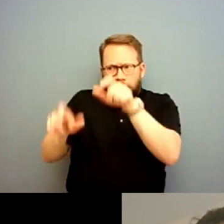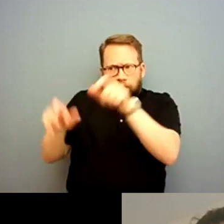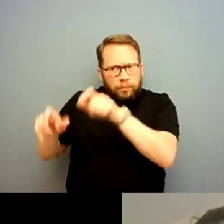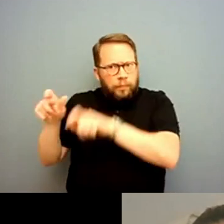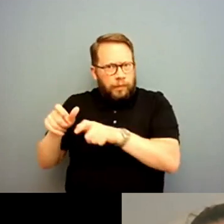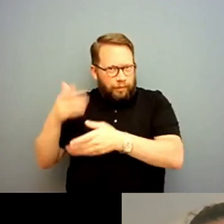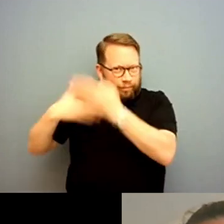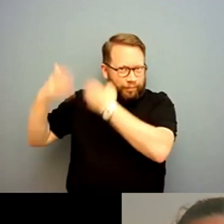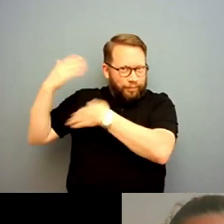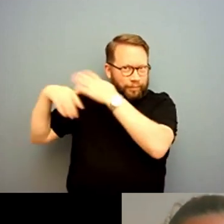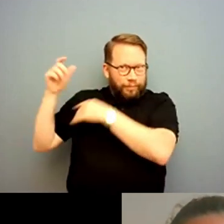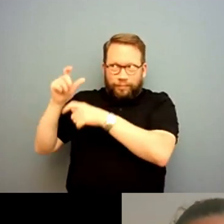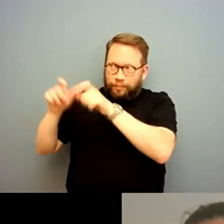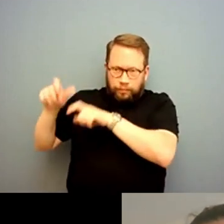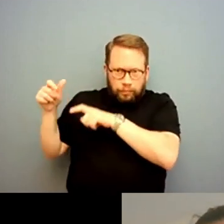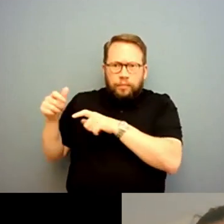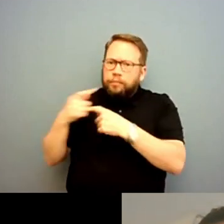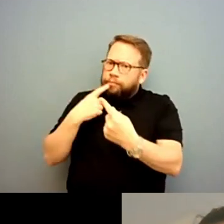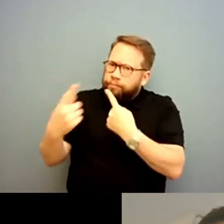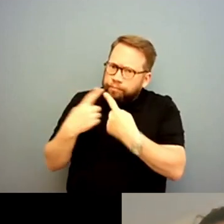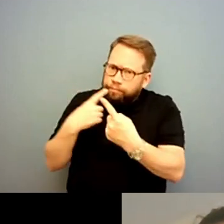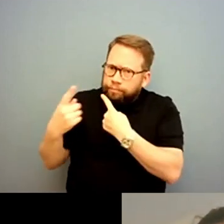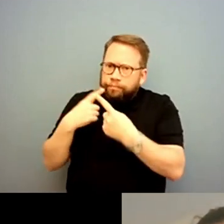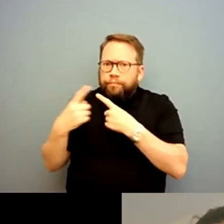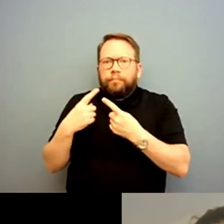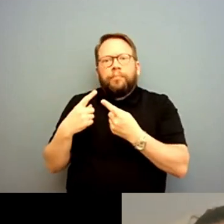will look like on disability and indigeneity.